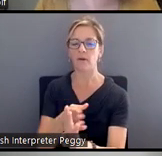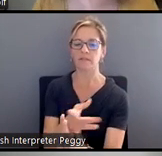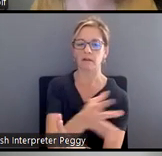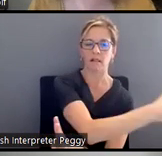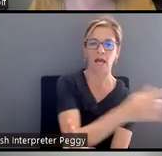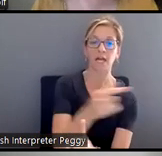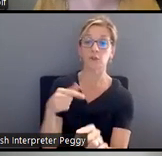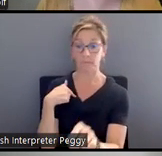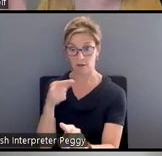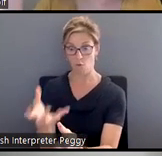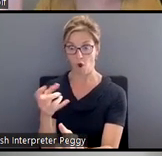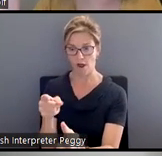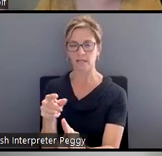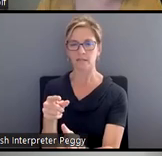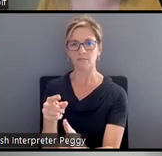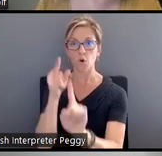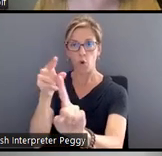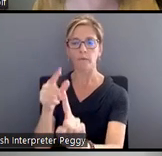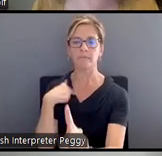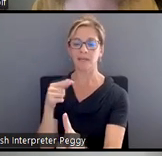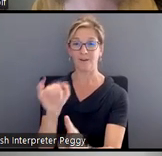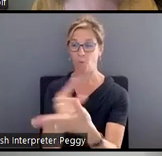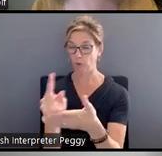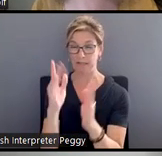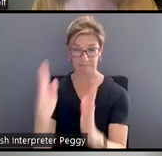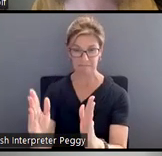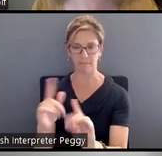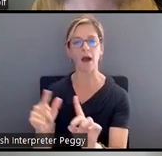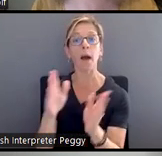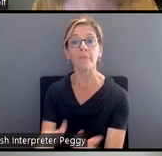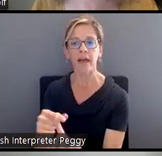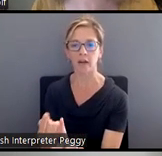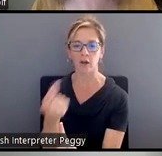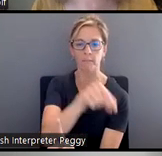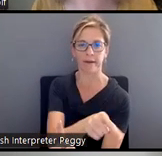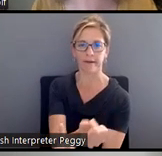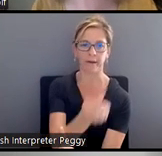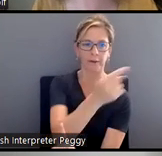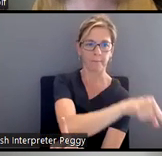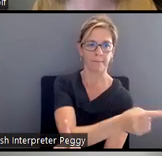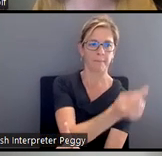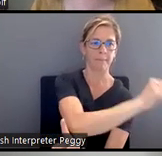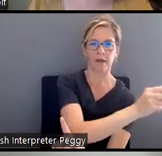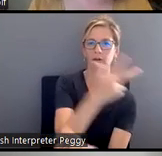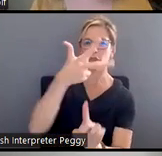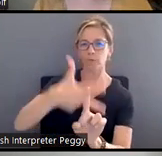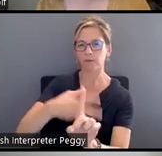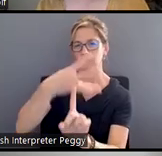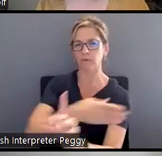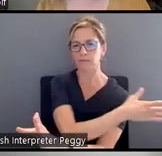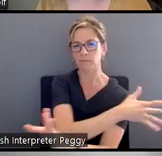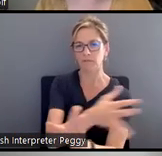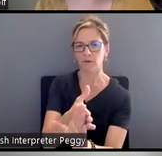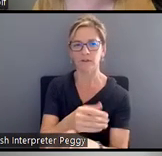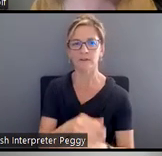What is it that we want to do that week in October? You might say, oh, we want to have this great marketing campaign. We're going to do